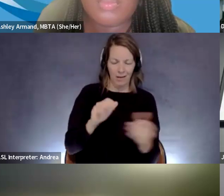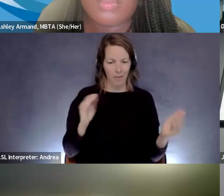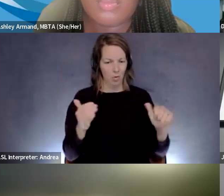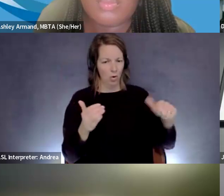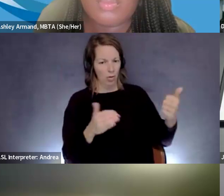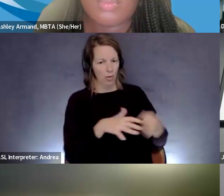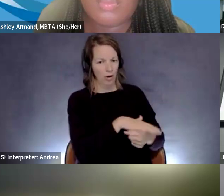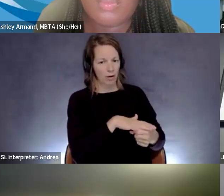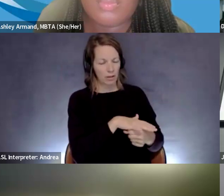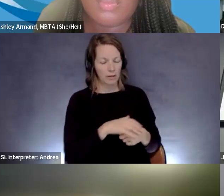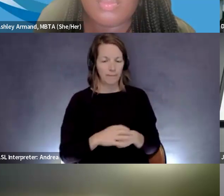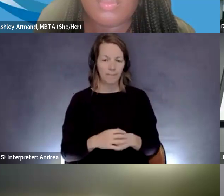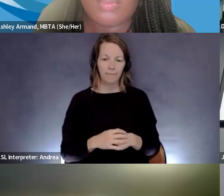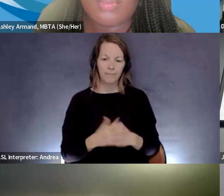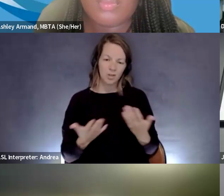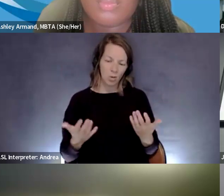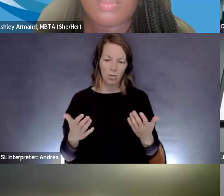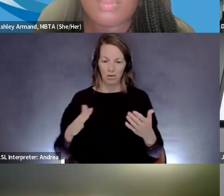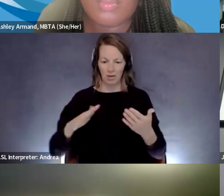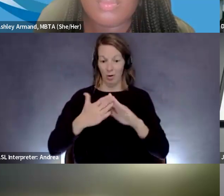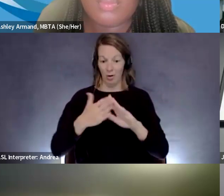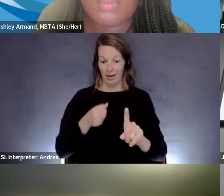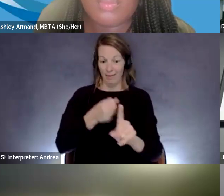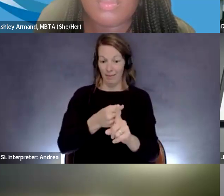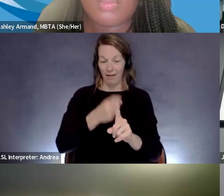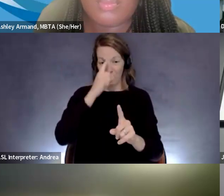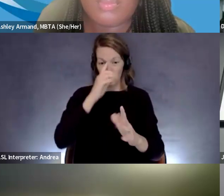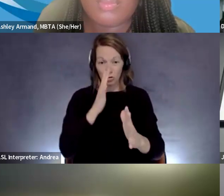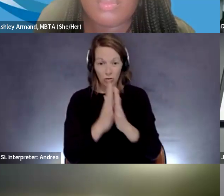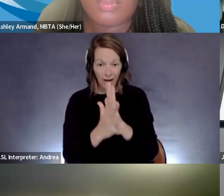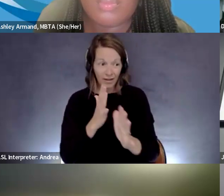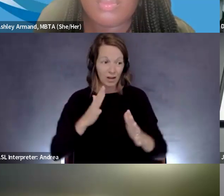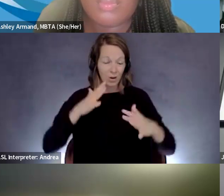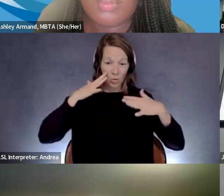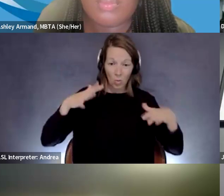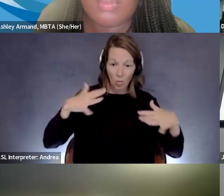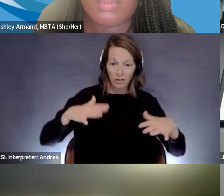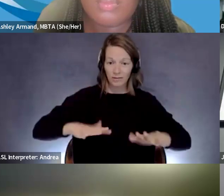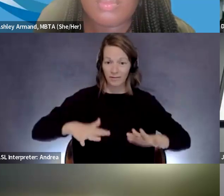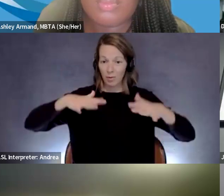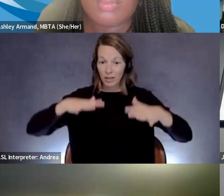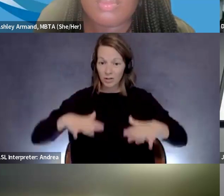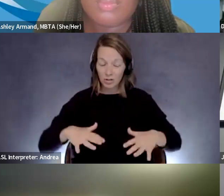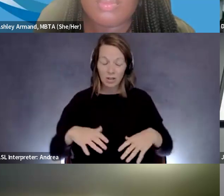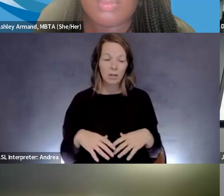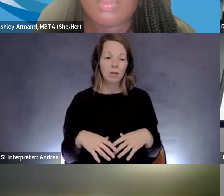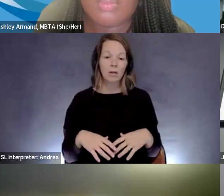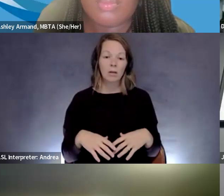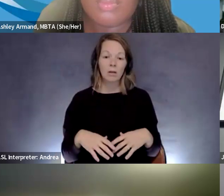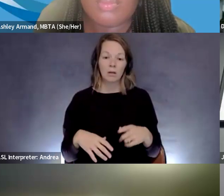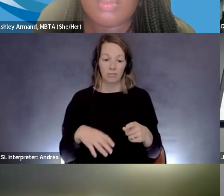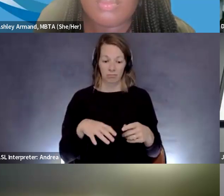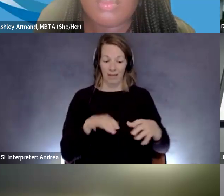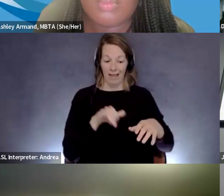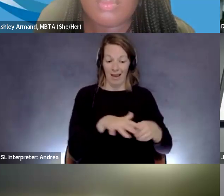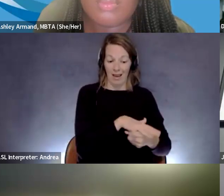looked at. So kind of the community impacts from traffic and just noise vibration. Just with the site being at where it is, that